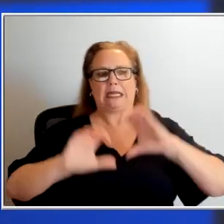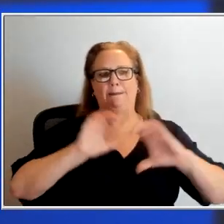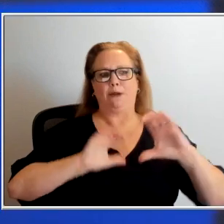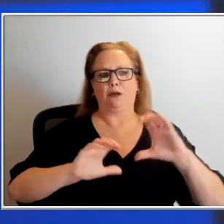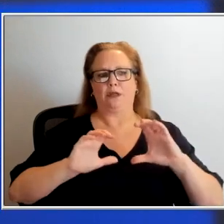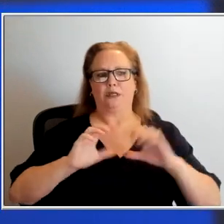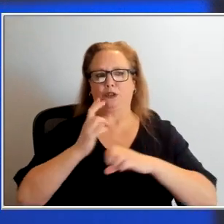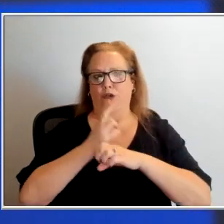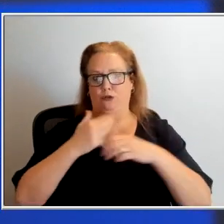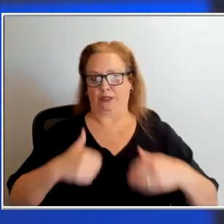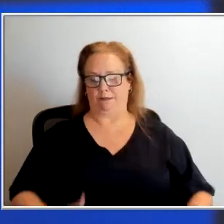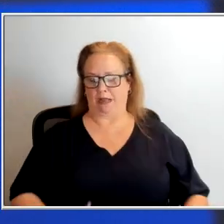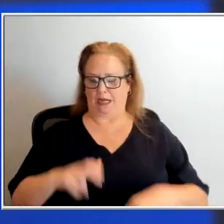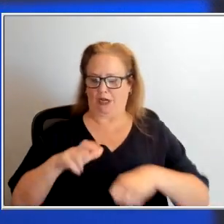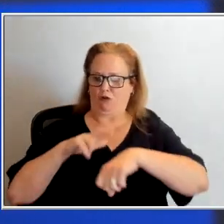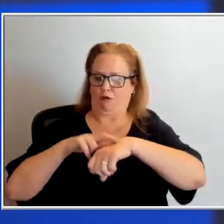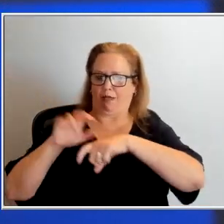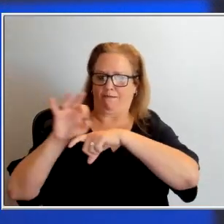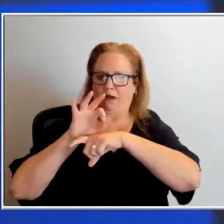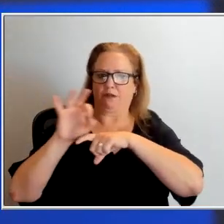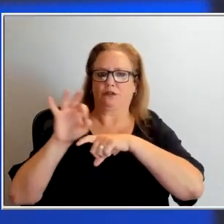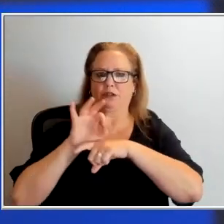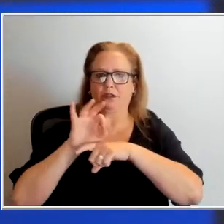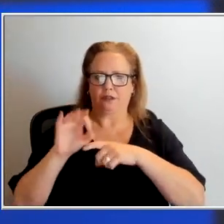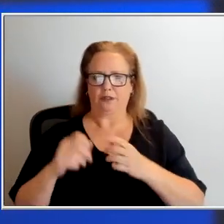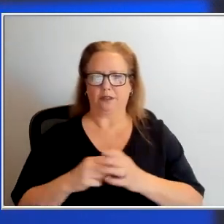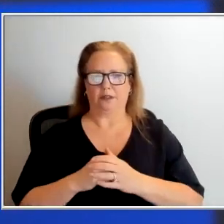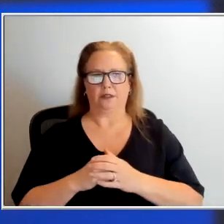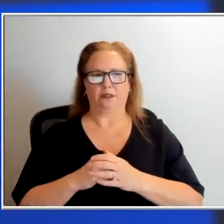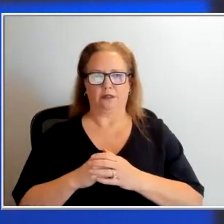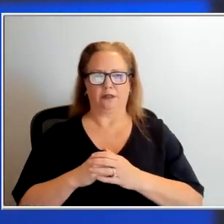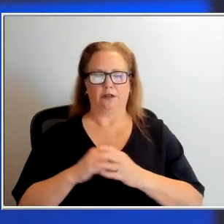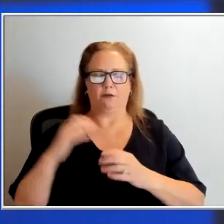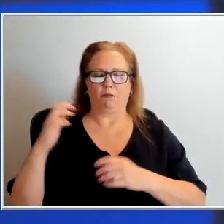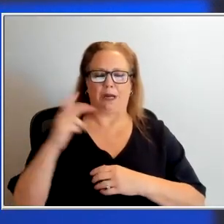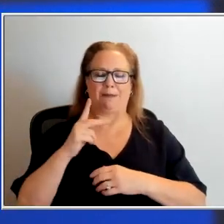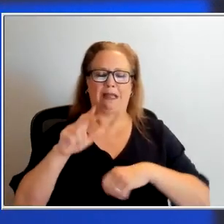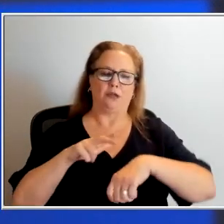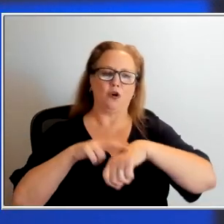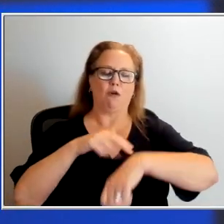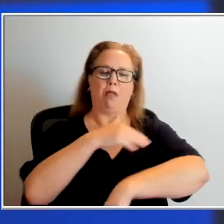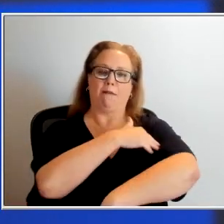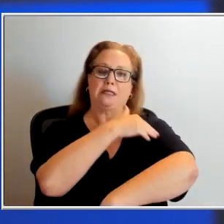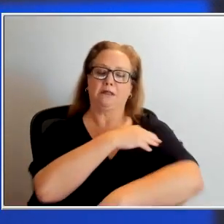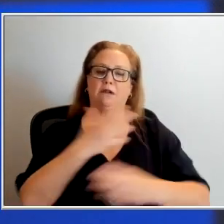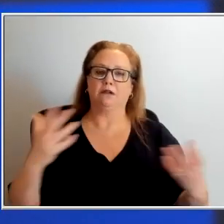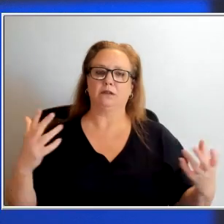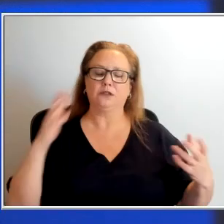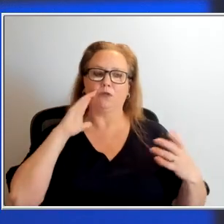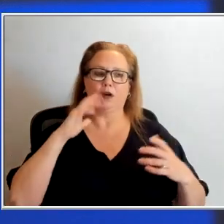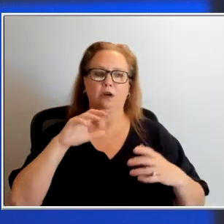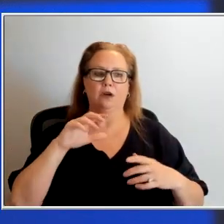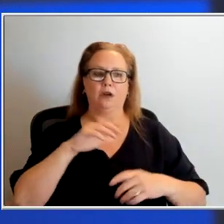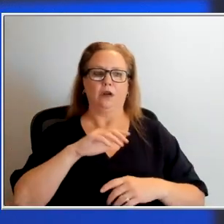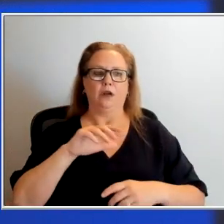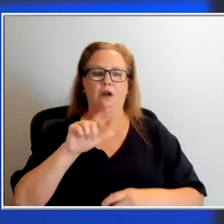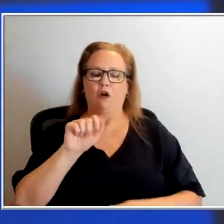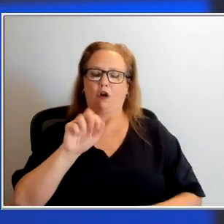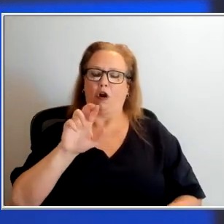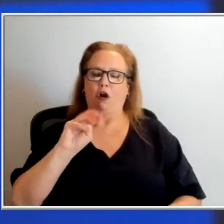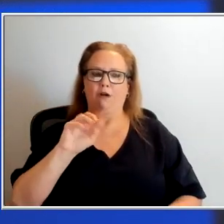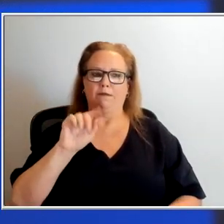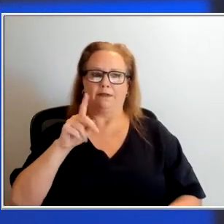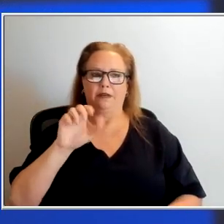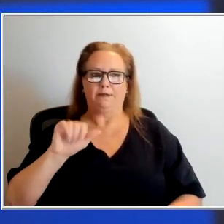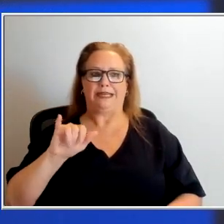the body's normal function. You're kind of bringing back the normal muscle. So we know, for instance, in arm lymphedema, which women who have breast